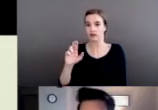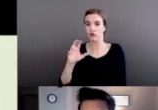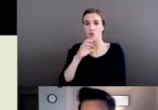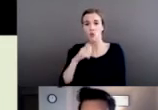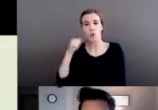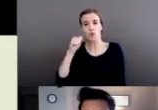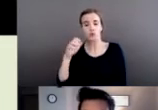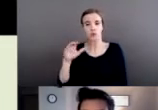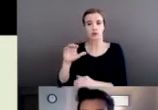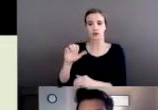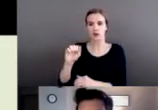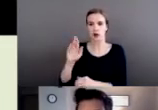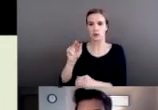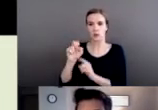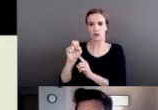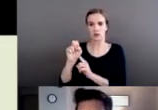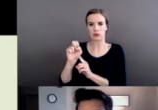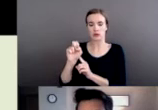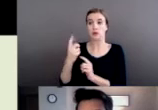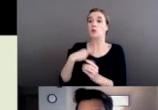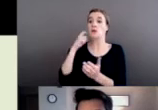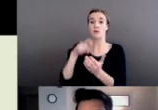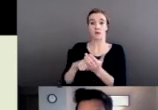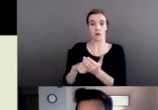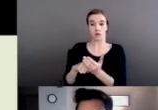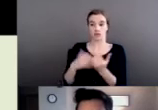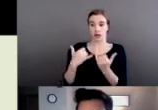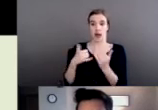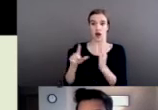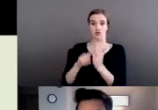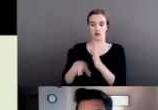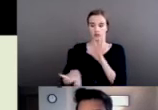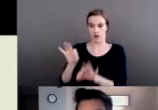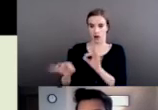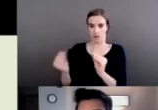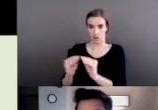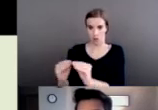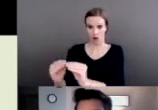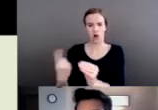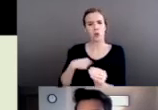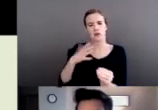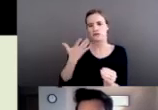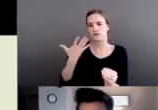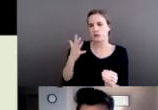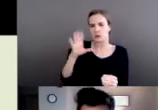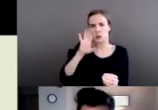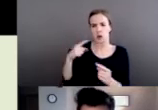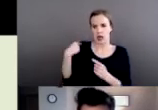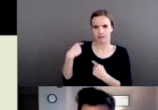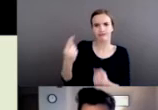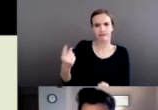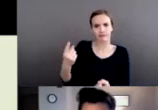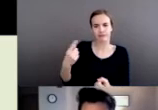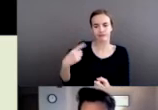in research. I know we know that it's an issue in Native communities and has been for a while, but it's now being addressed. You